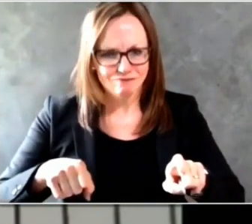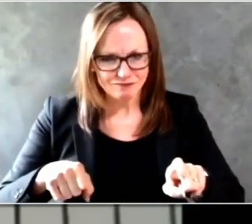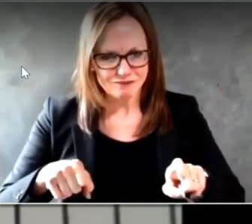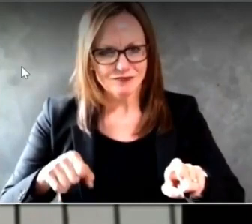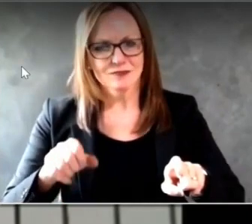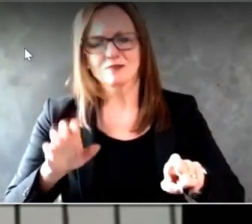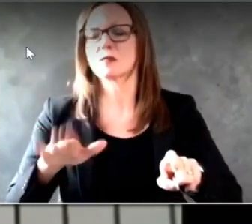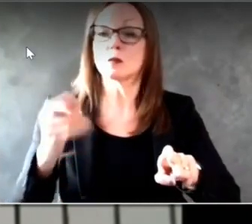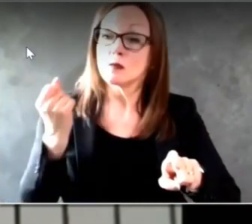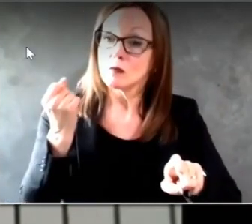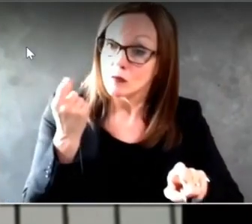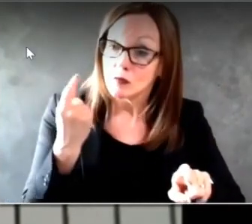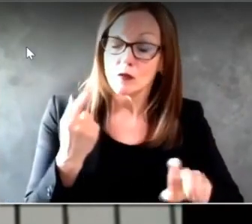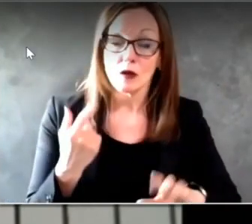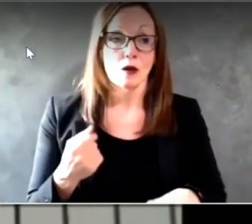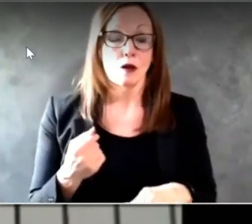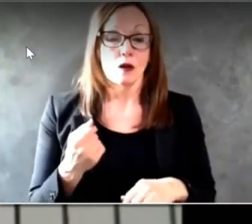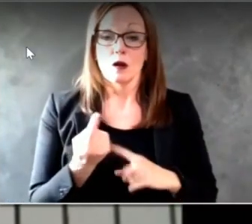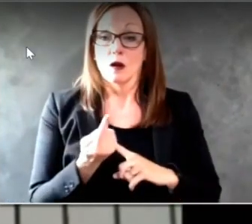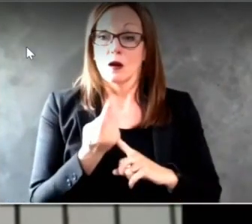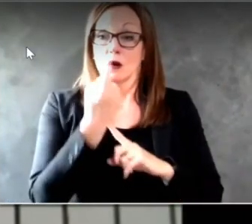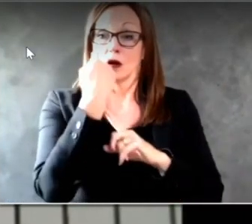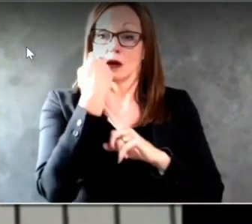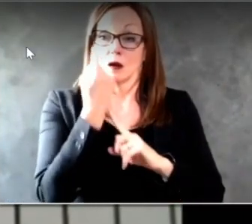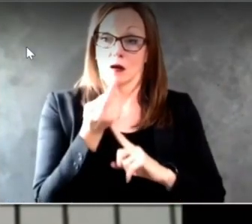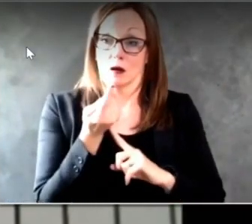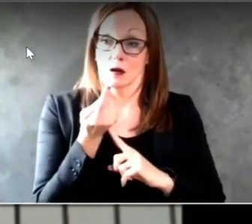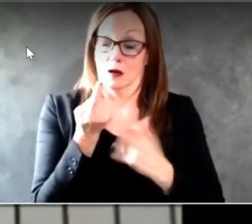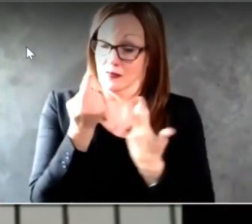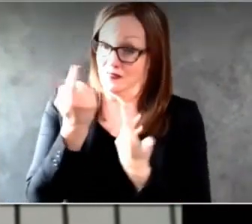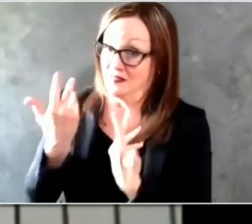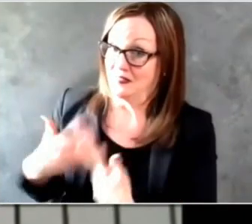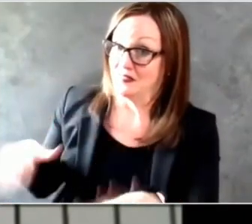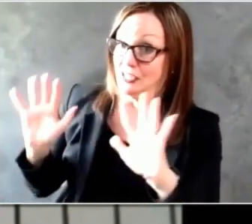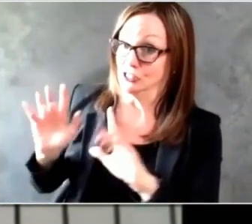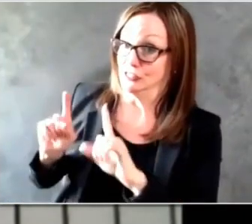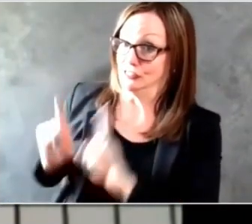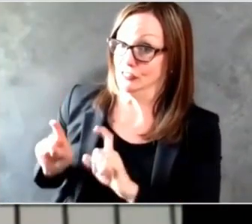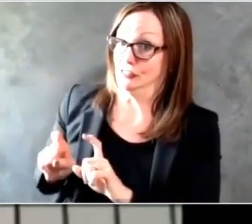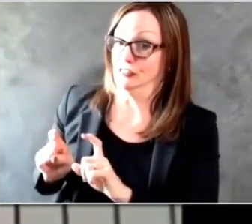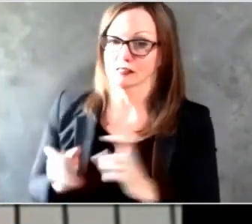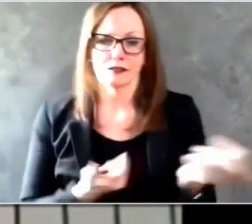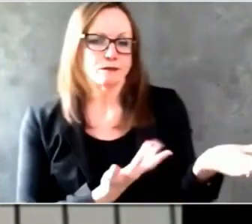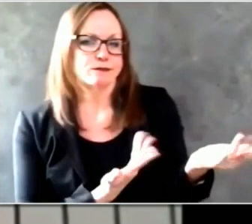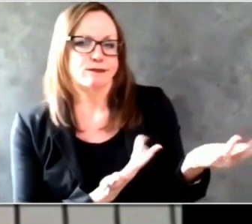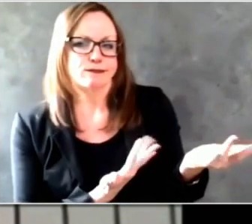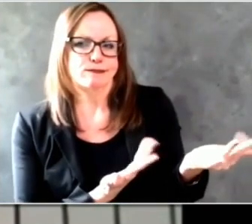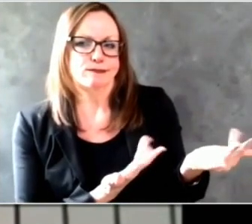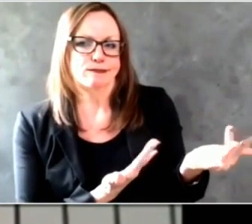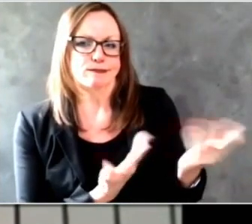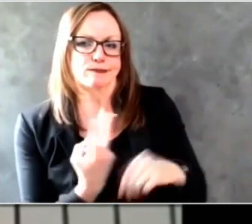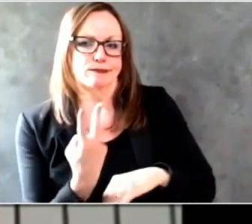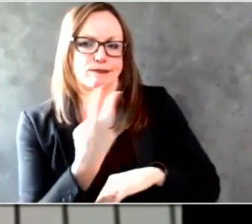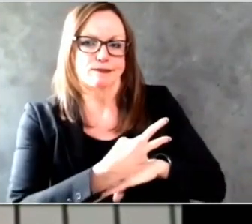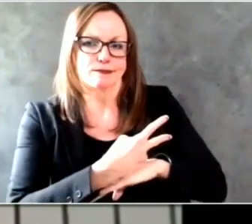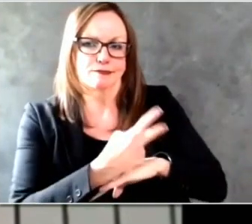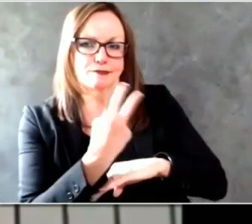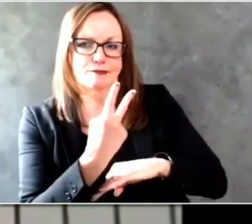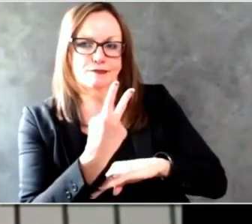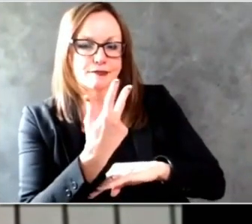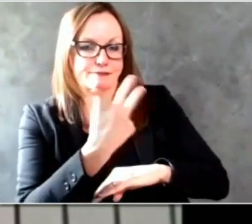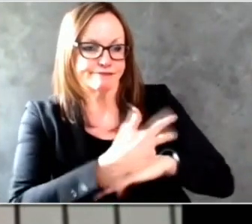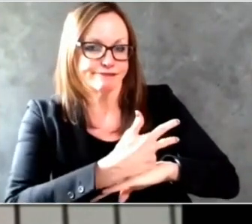that, you know, need to process those results and have them inputted into our surveillance system. And